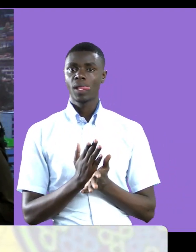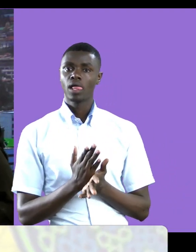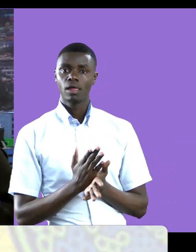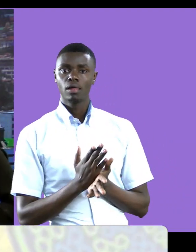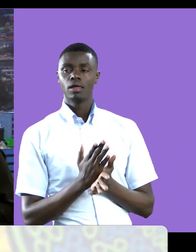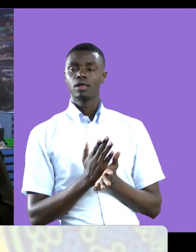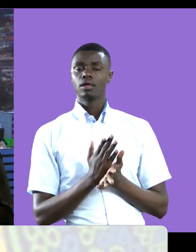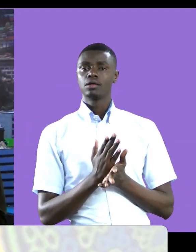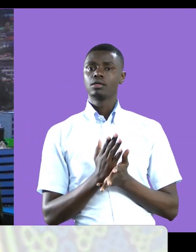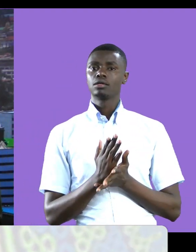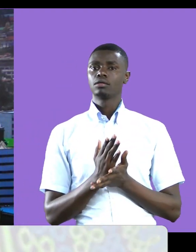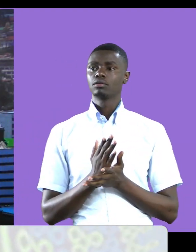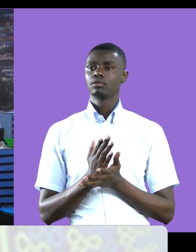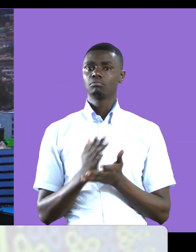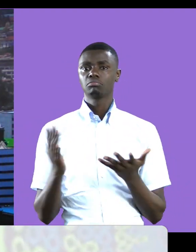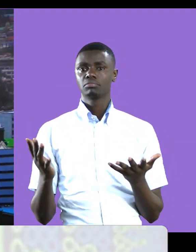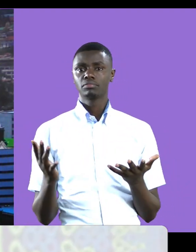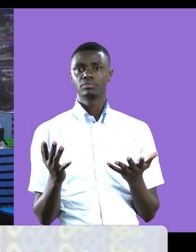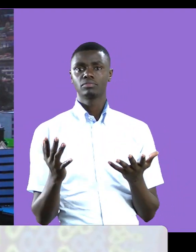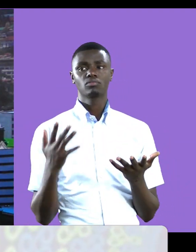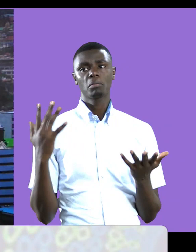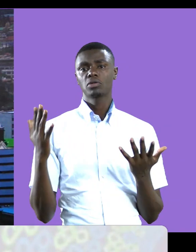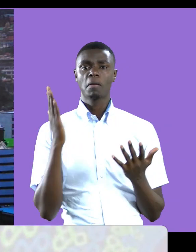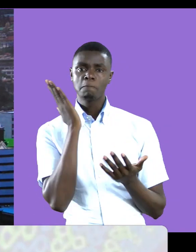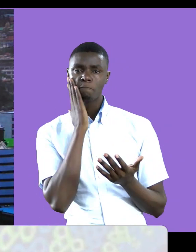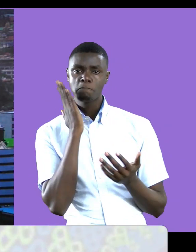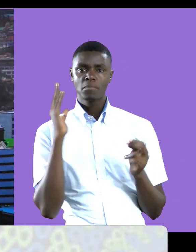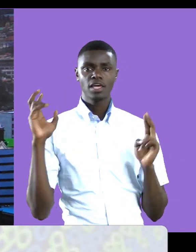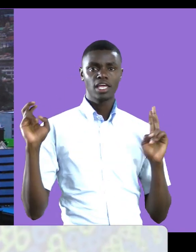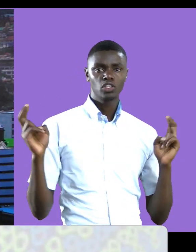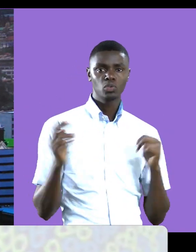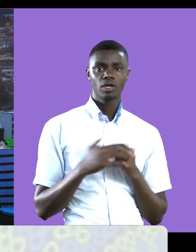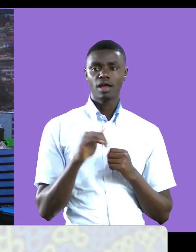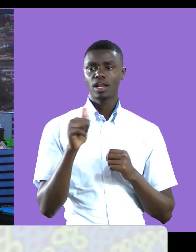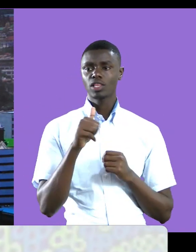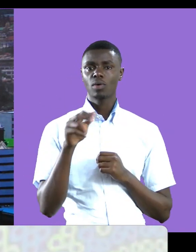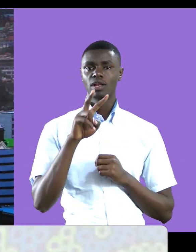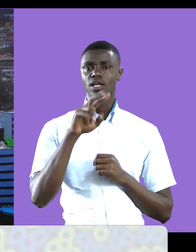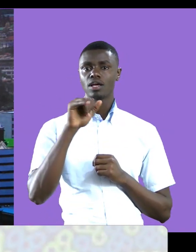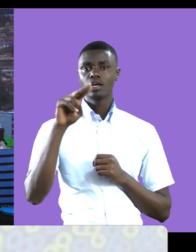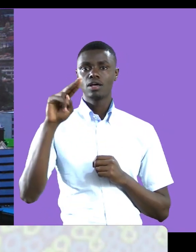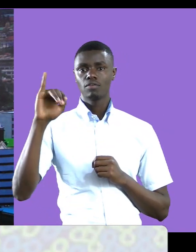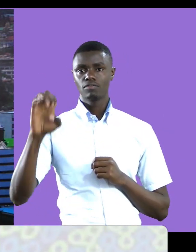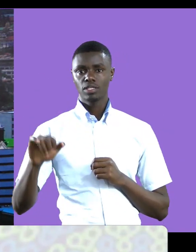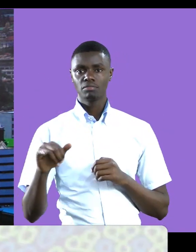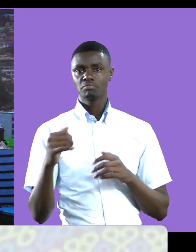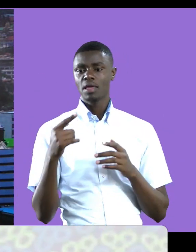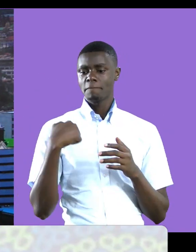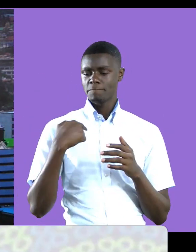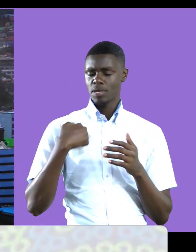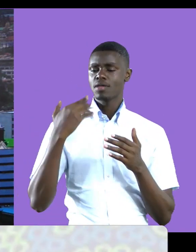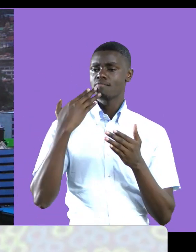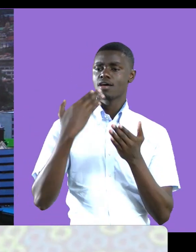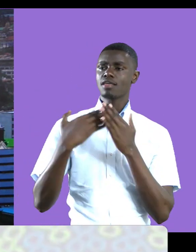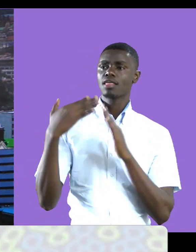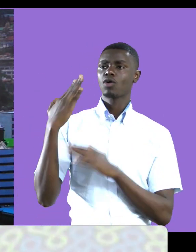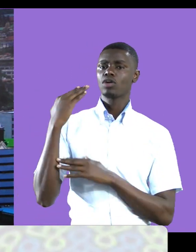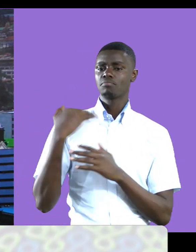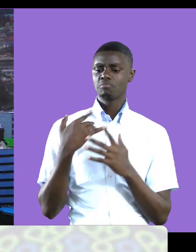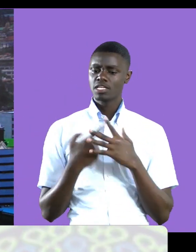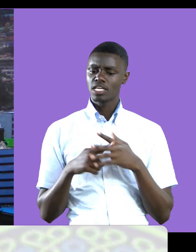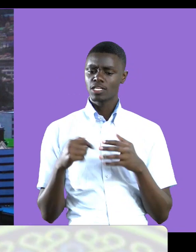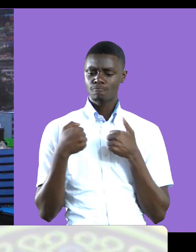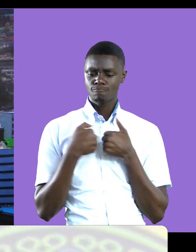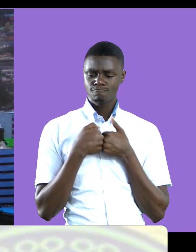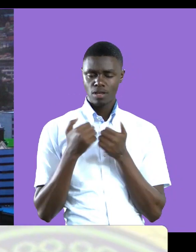coming through, so that's right. Always another issue. Kuna pingine anatuambia, mimi mwaka yenyewe, thank God. Ikianza, I was really struggling